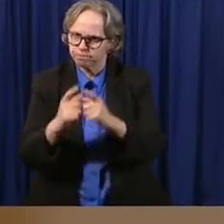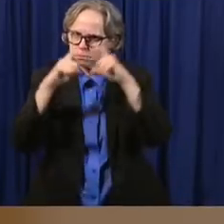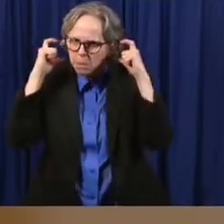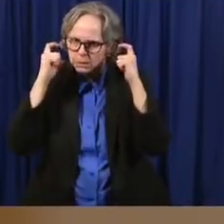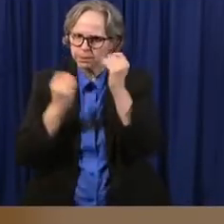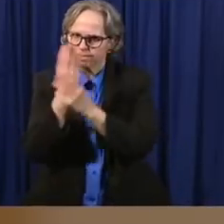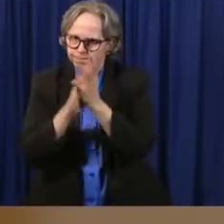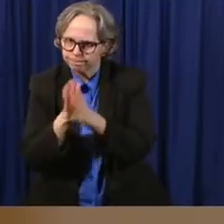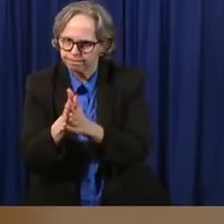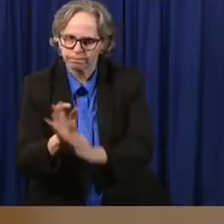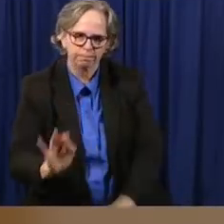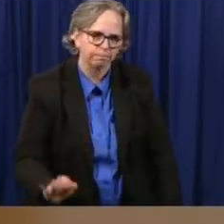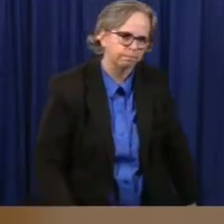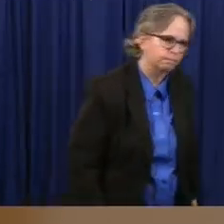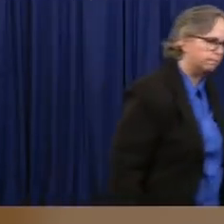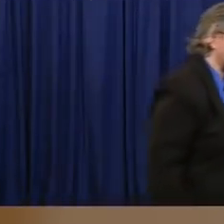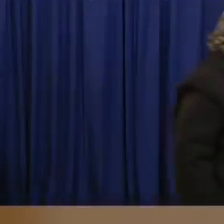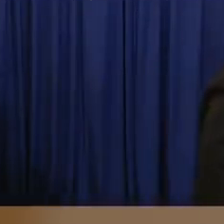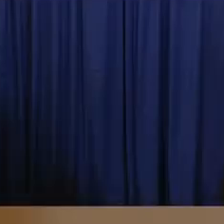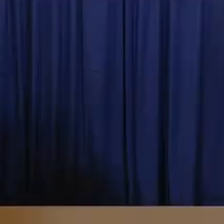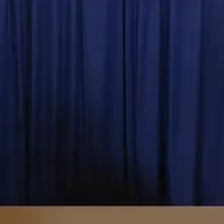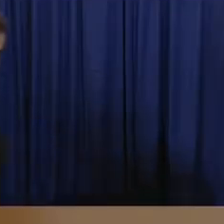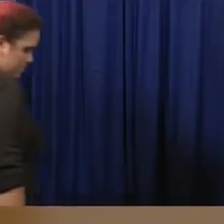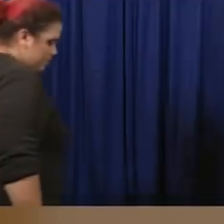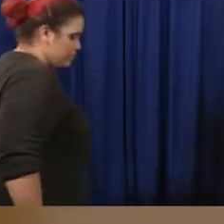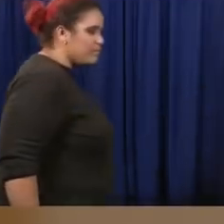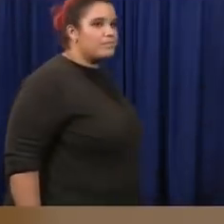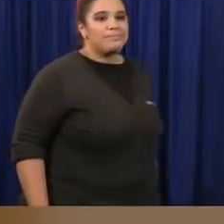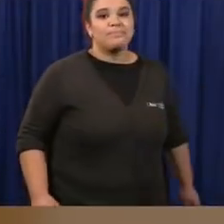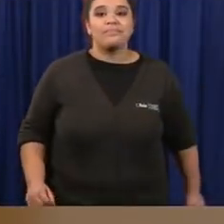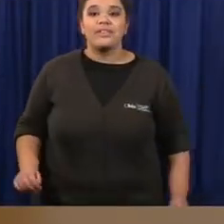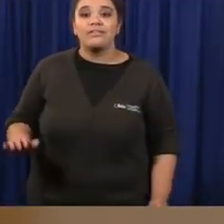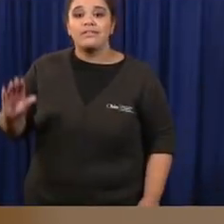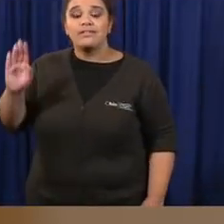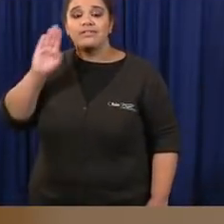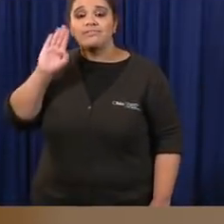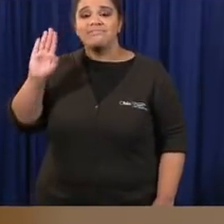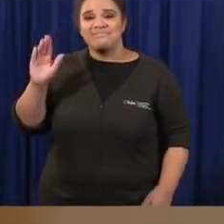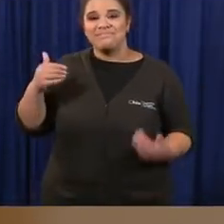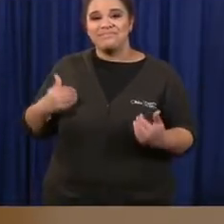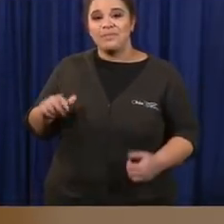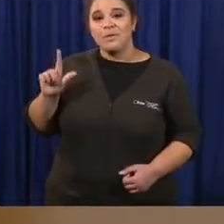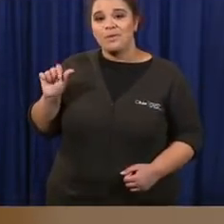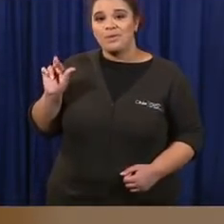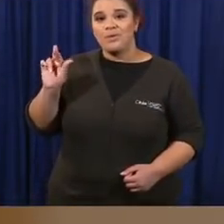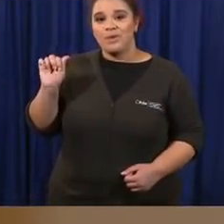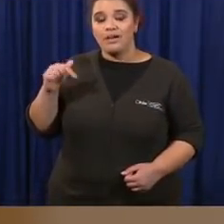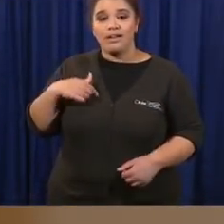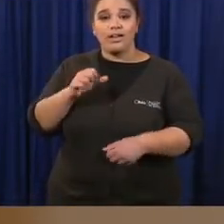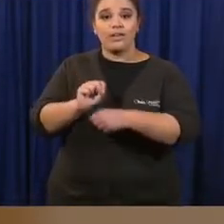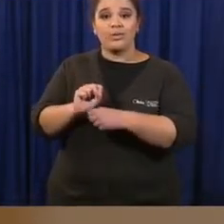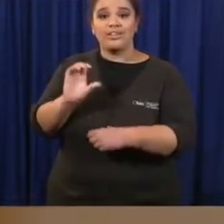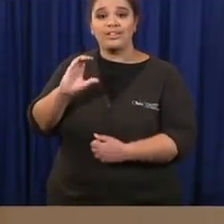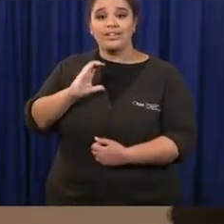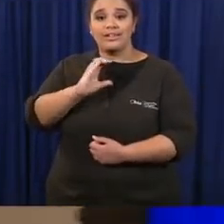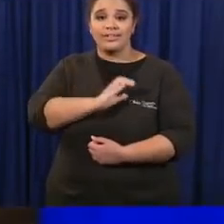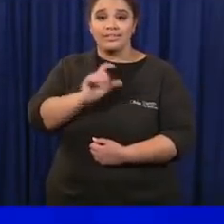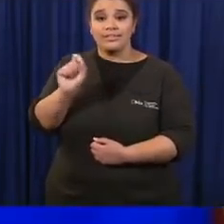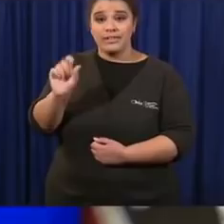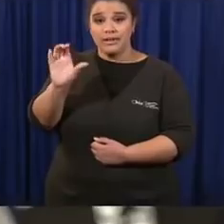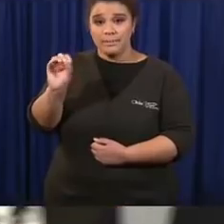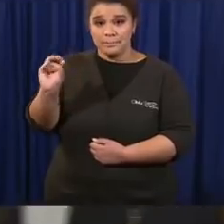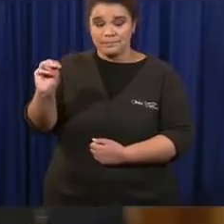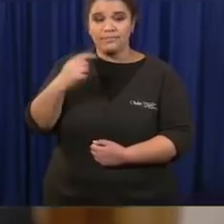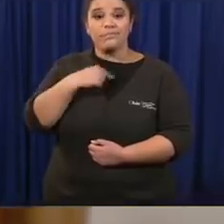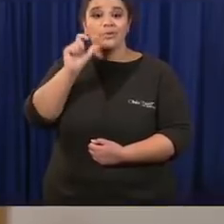This is Laura Hancock from Cleveland.com. I have a question for Lieutenant Governor Husted about unemployment.